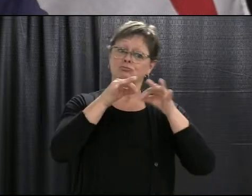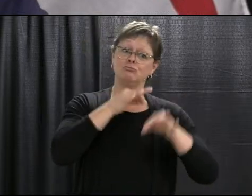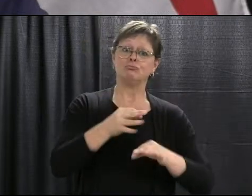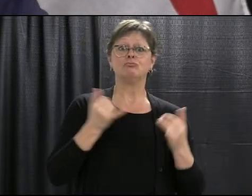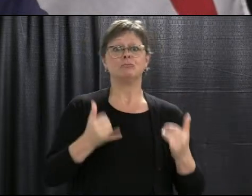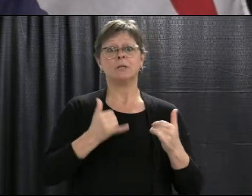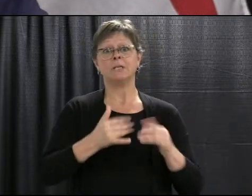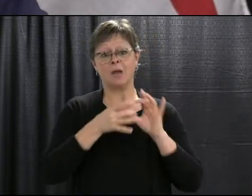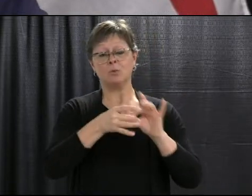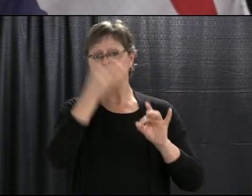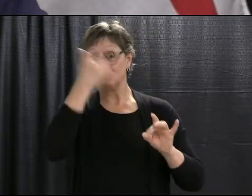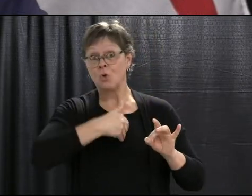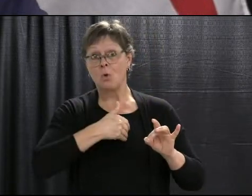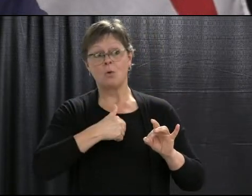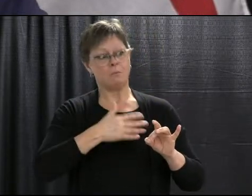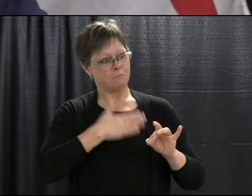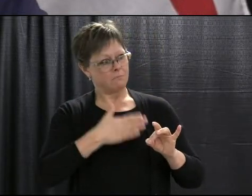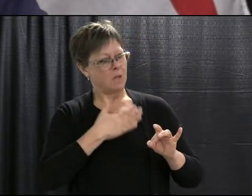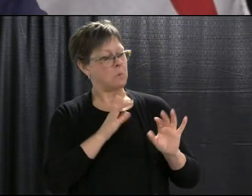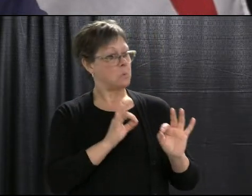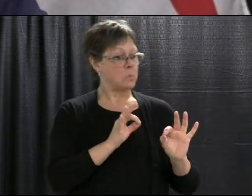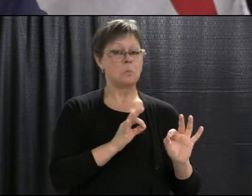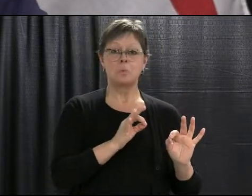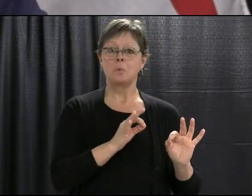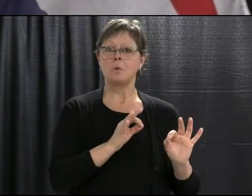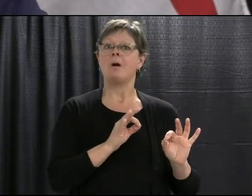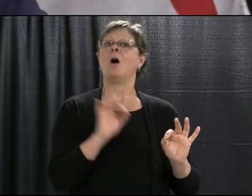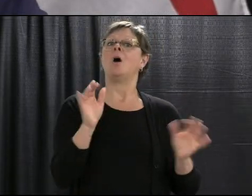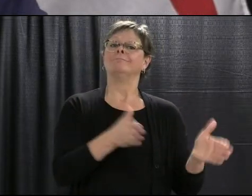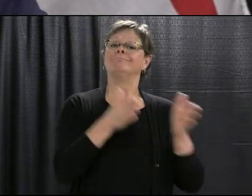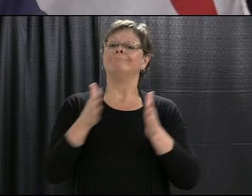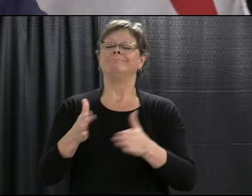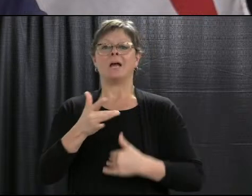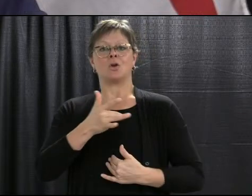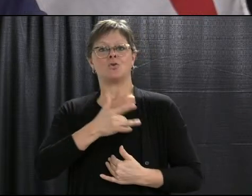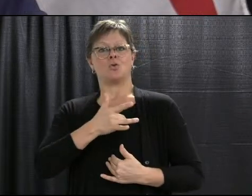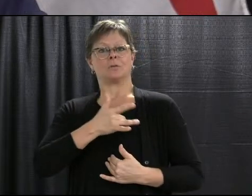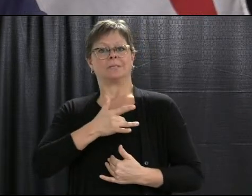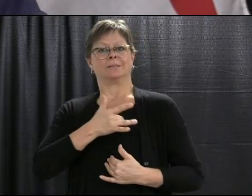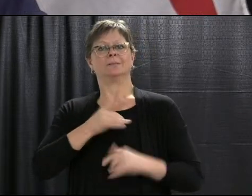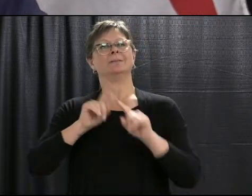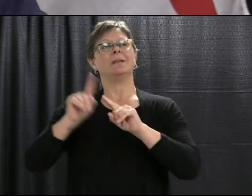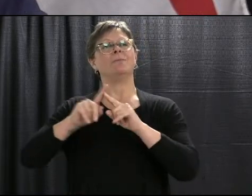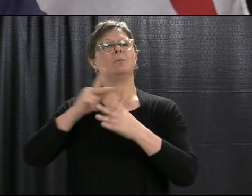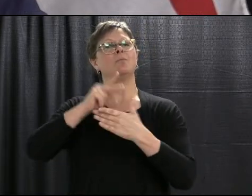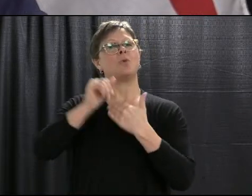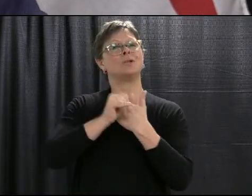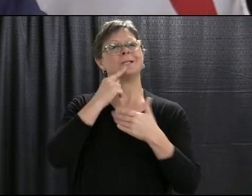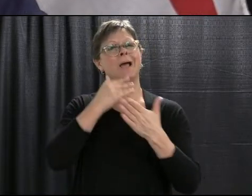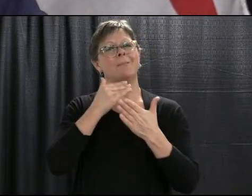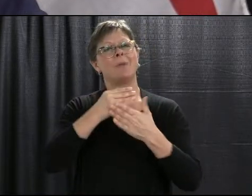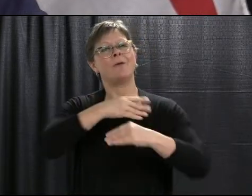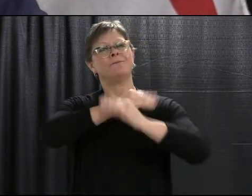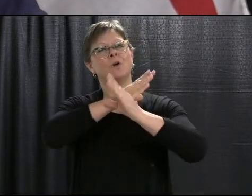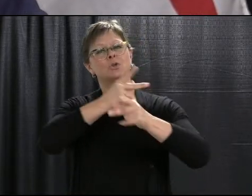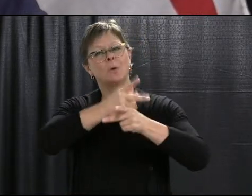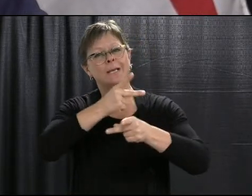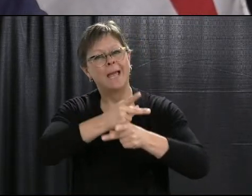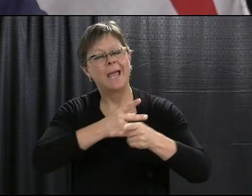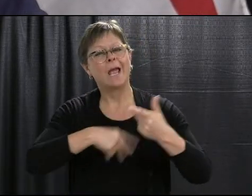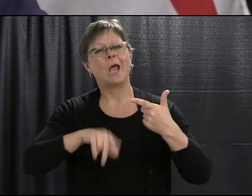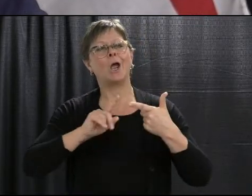care. The second piece is around the cardiac projects that were mentioned, the virtual care,